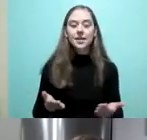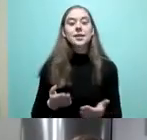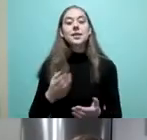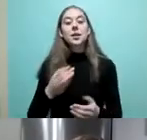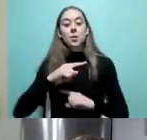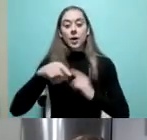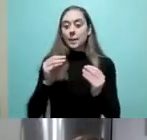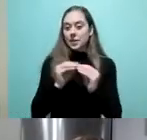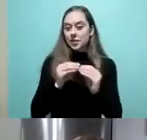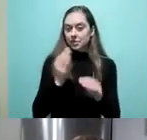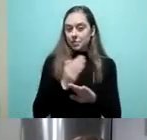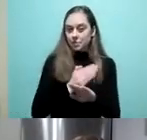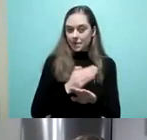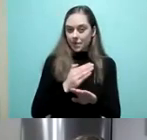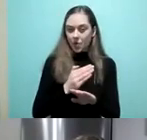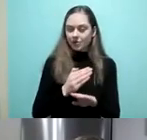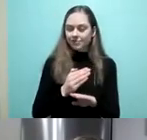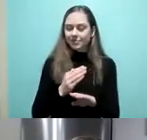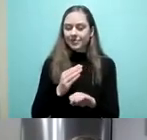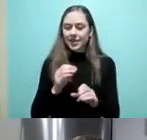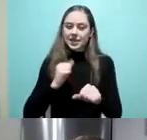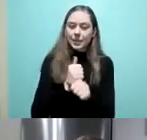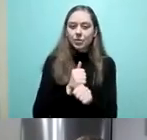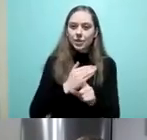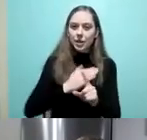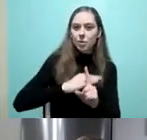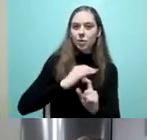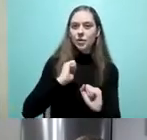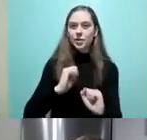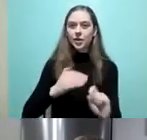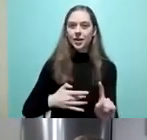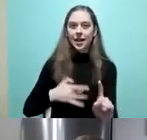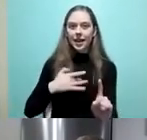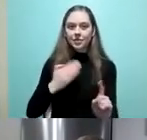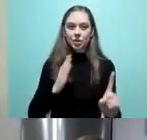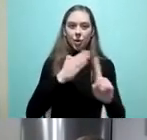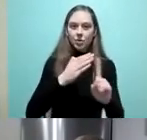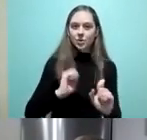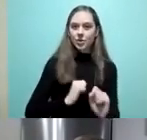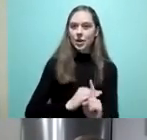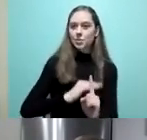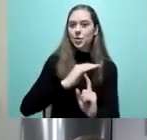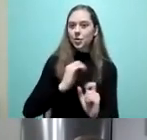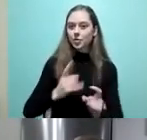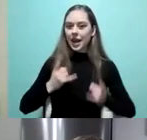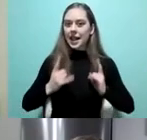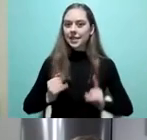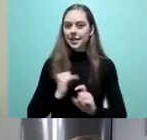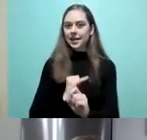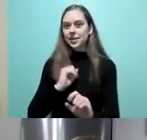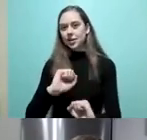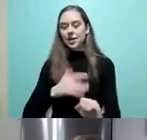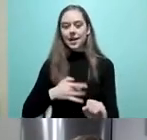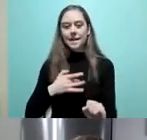is all about kickstarting a new, healthier lifestyle for yourself, and hopefully that you will be able to maintain